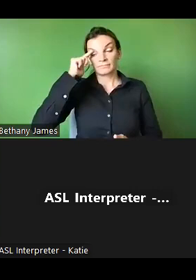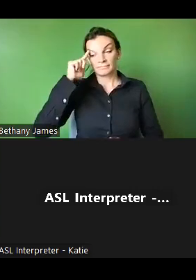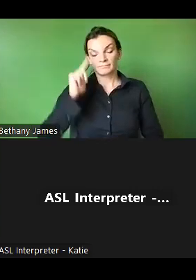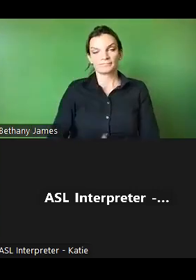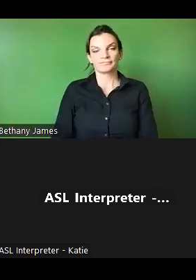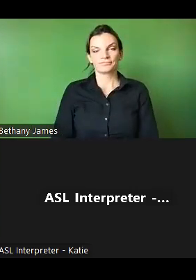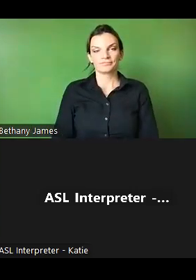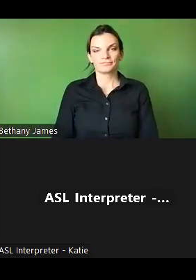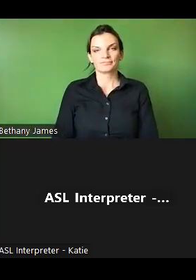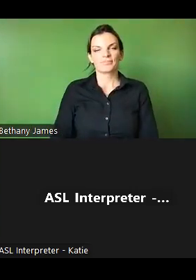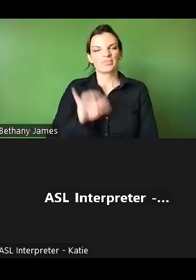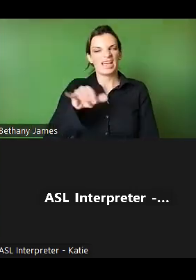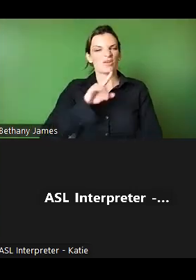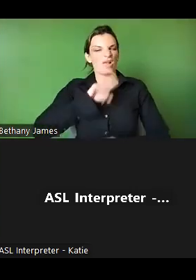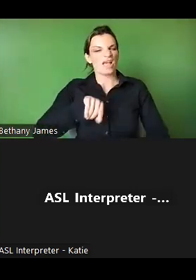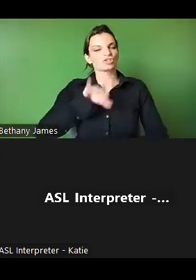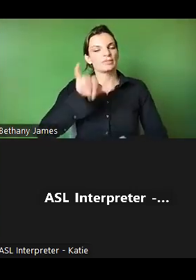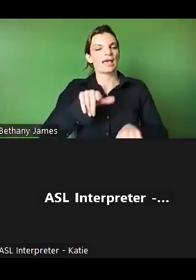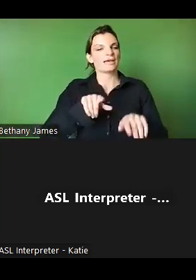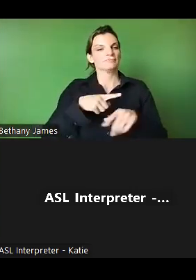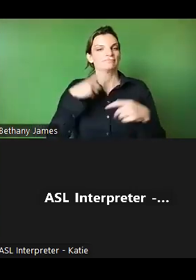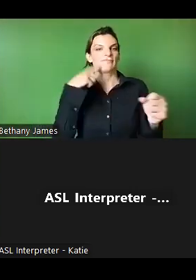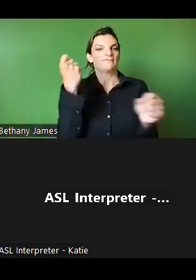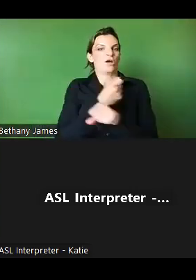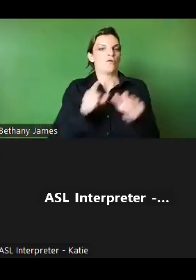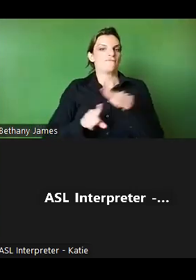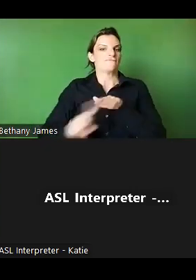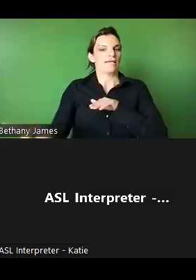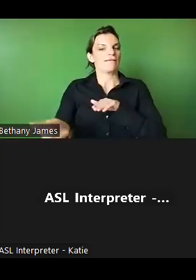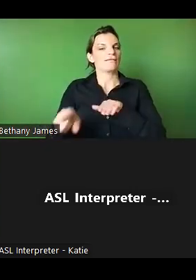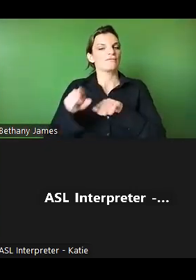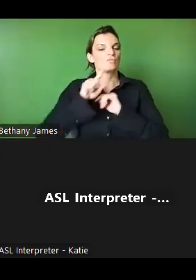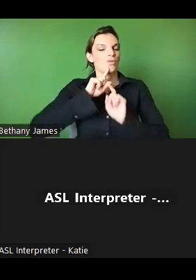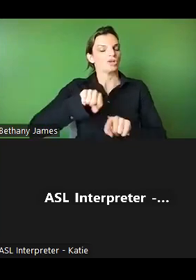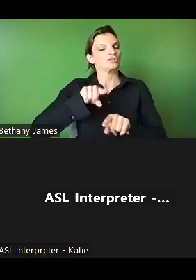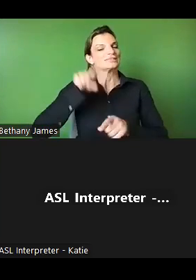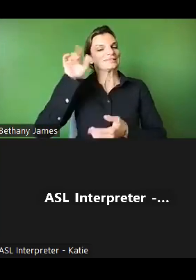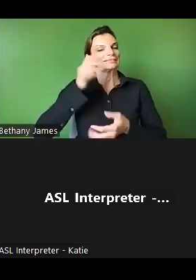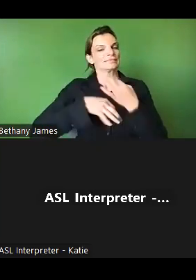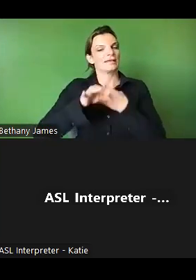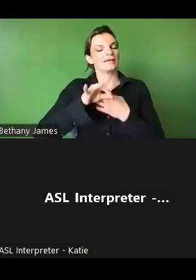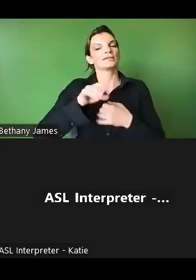fight or flight reaction. What was the rest of the question?